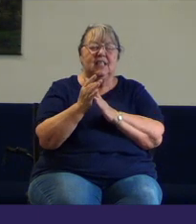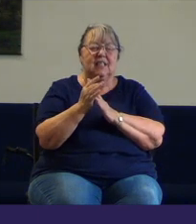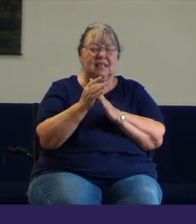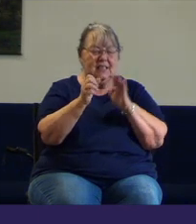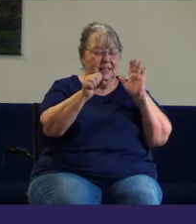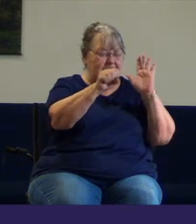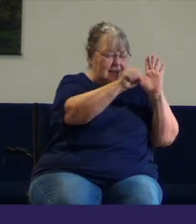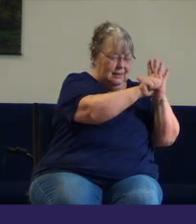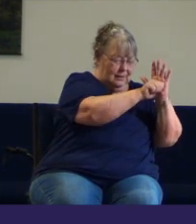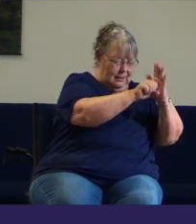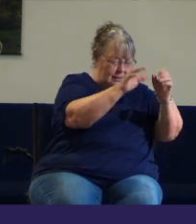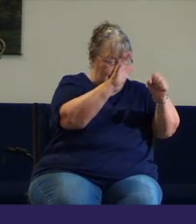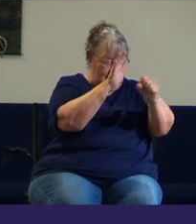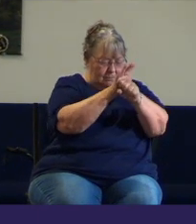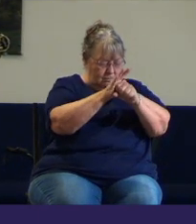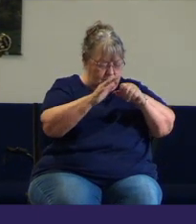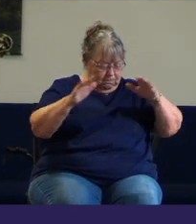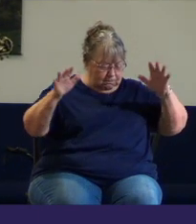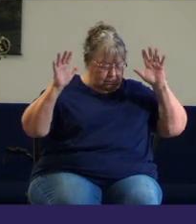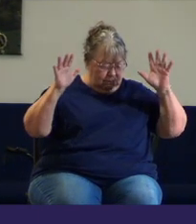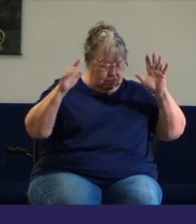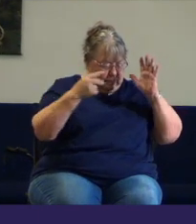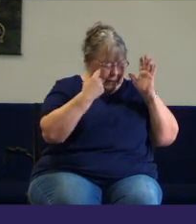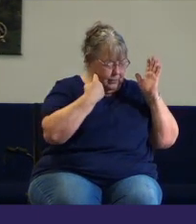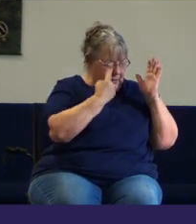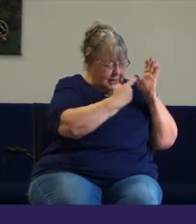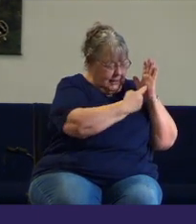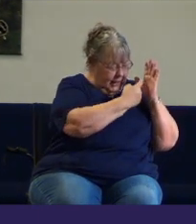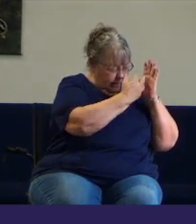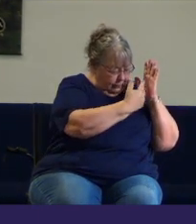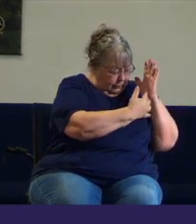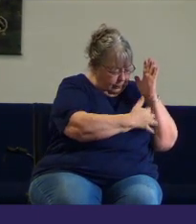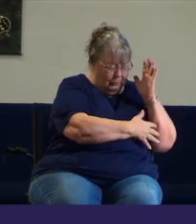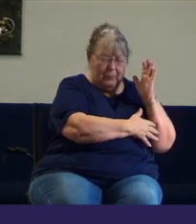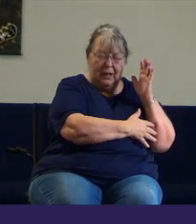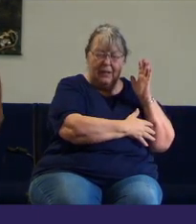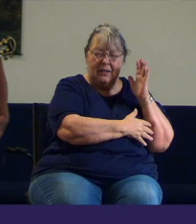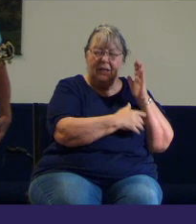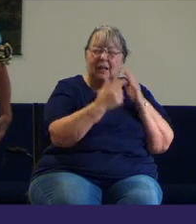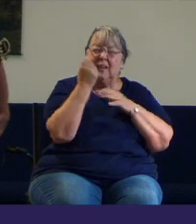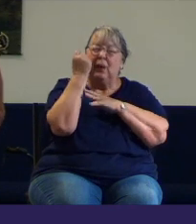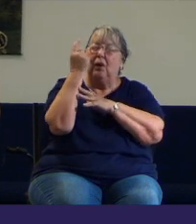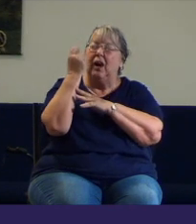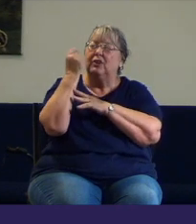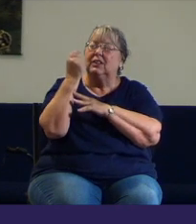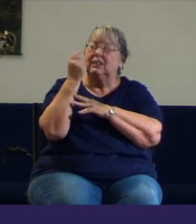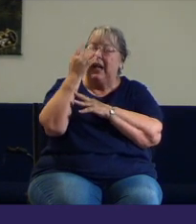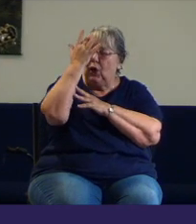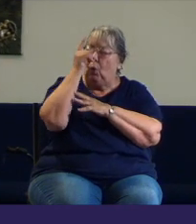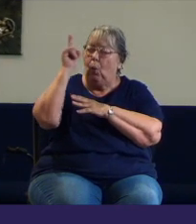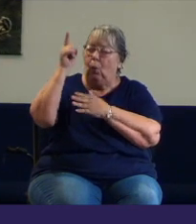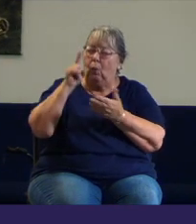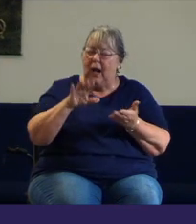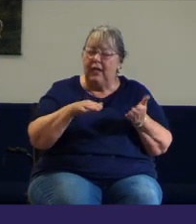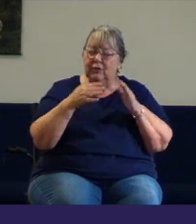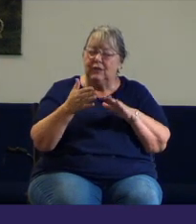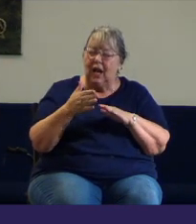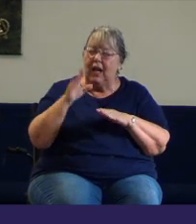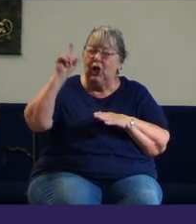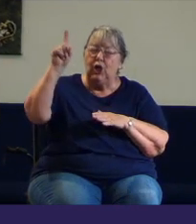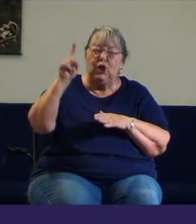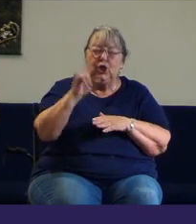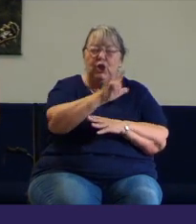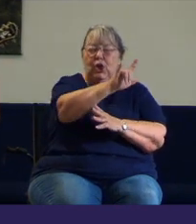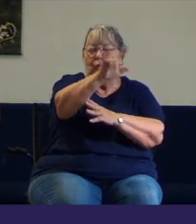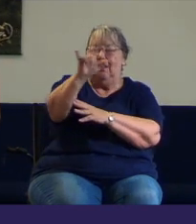Jesus. In his love and mercy, embracing, touching, and comforting, and loving them. And